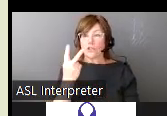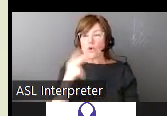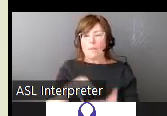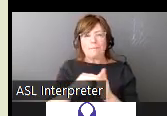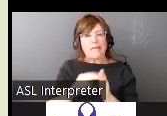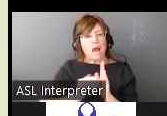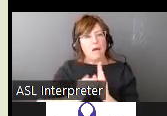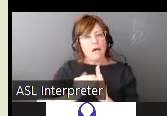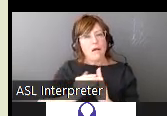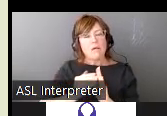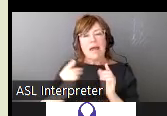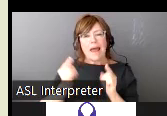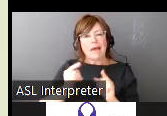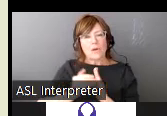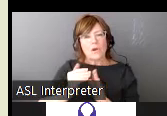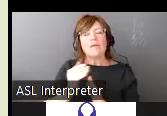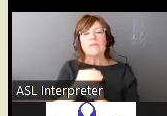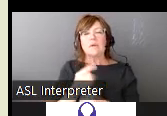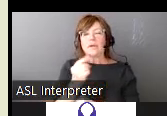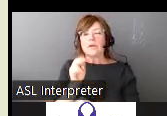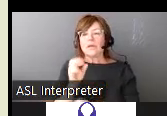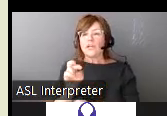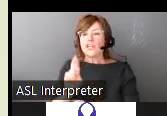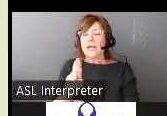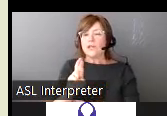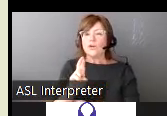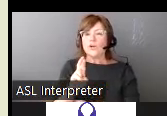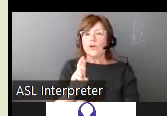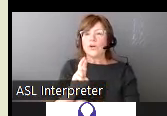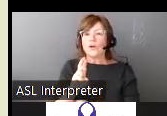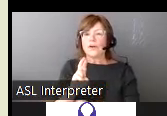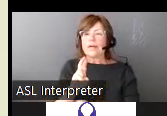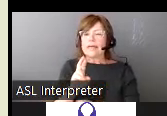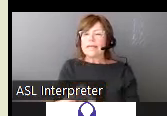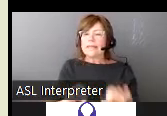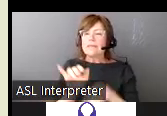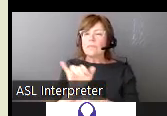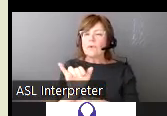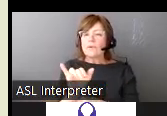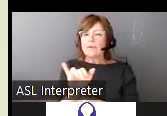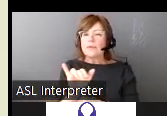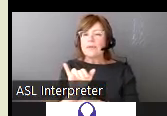Some gender-based differences were also significant, statistically significant if the p-value is lower